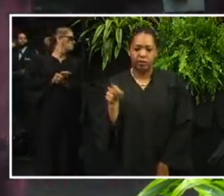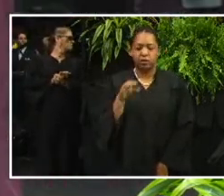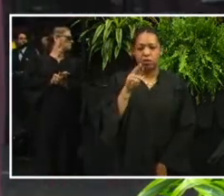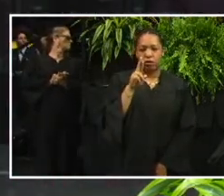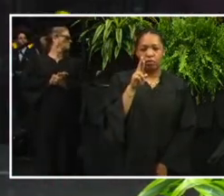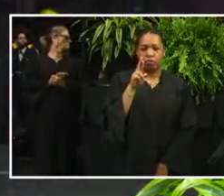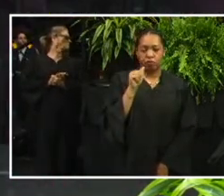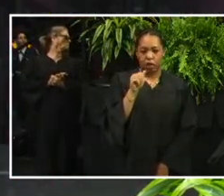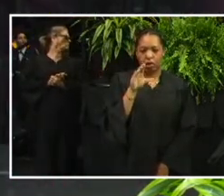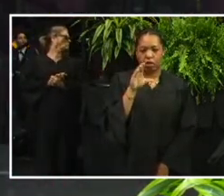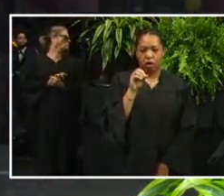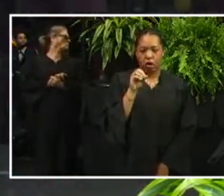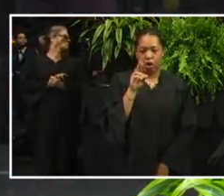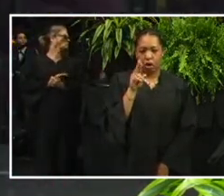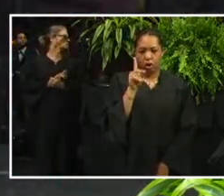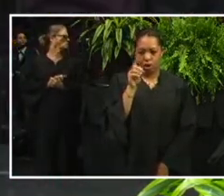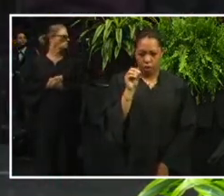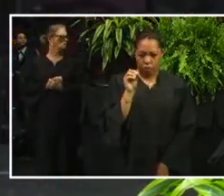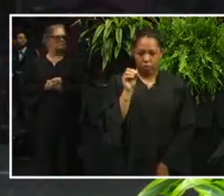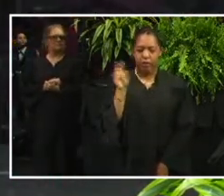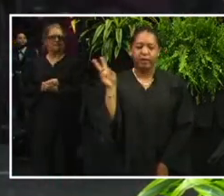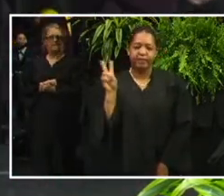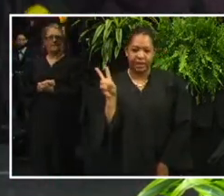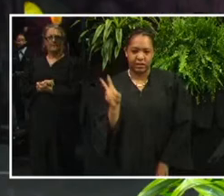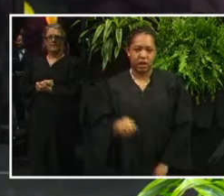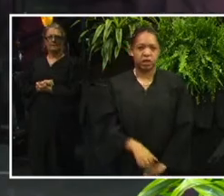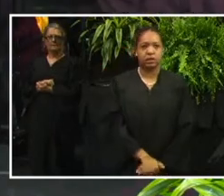Ricardo Danielle Reyes Vasquez.